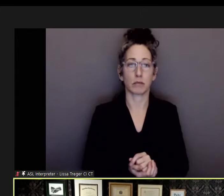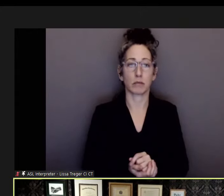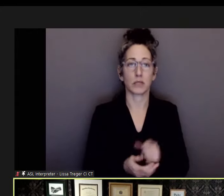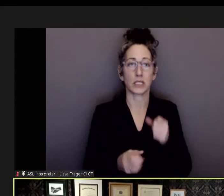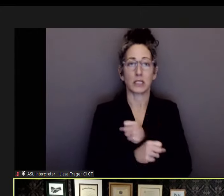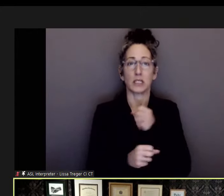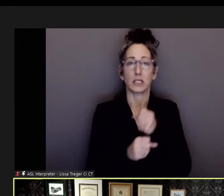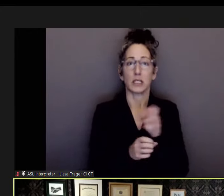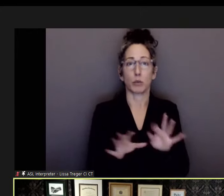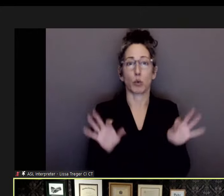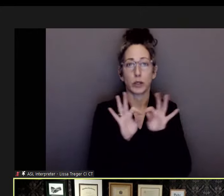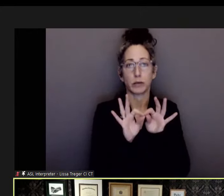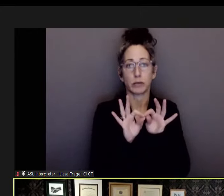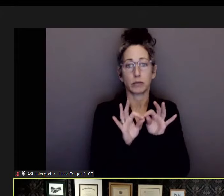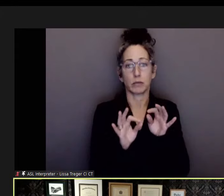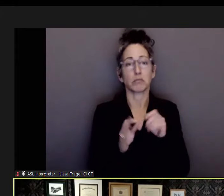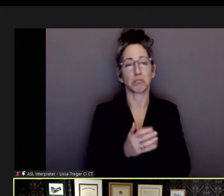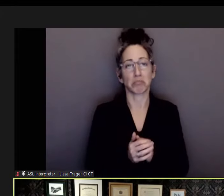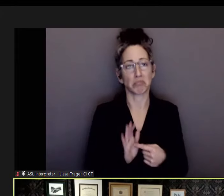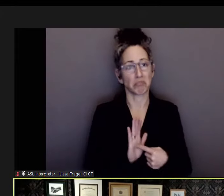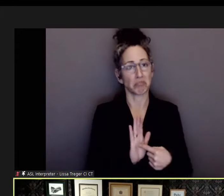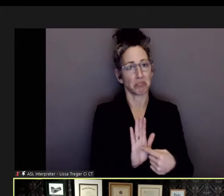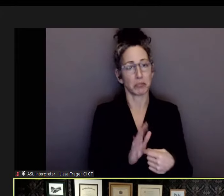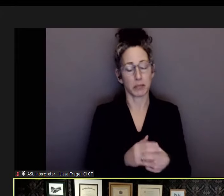statistically significant.